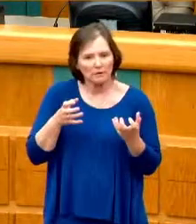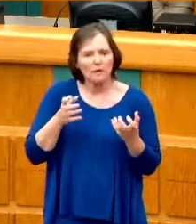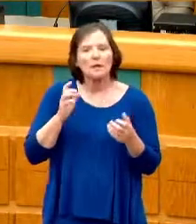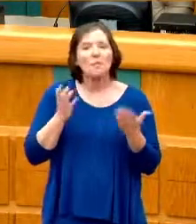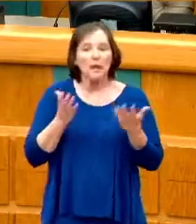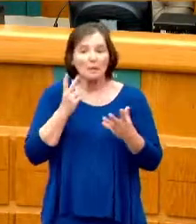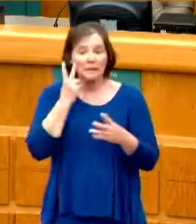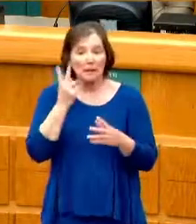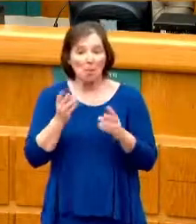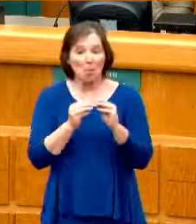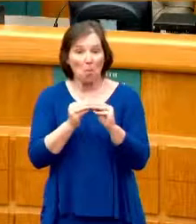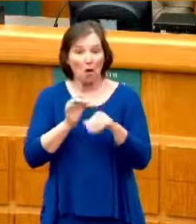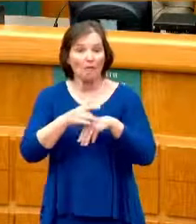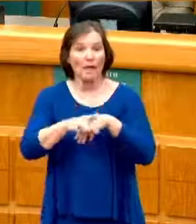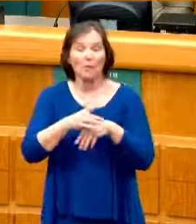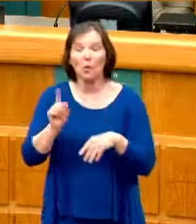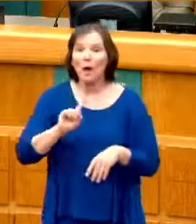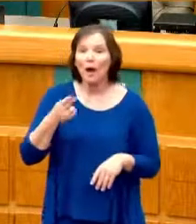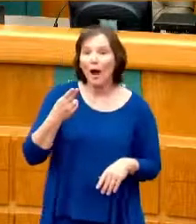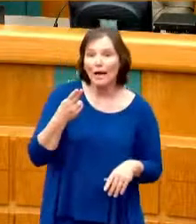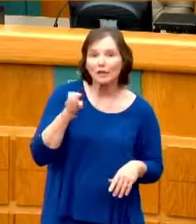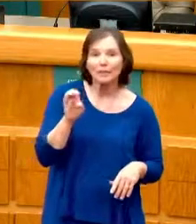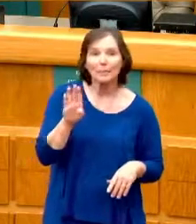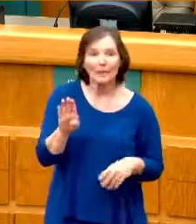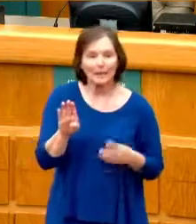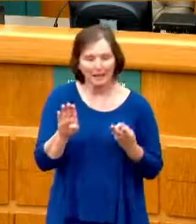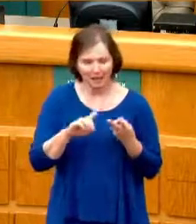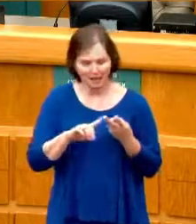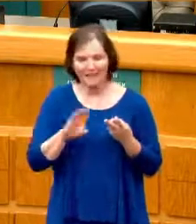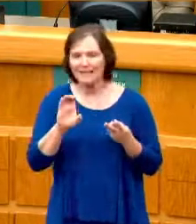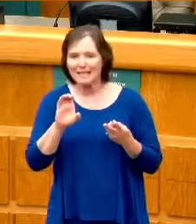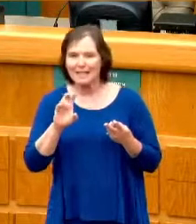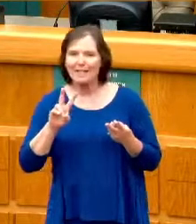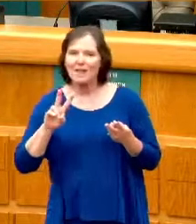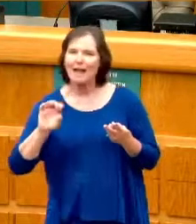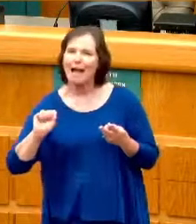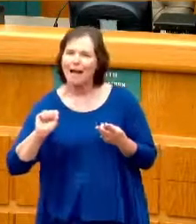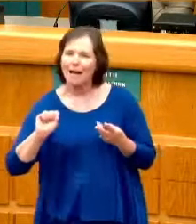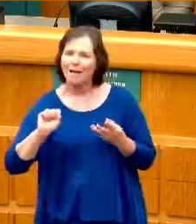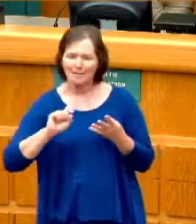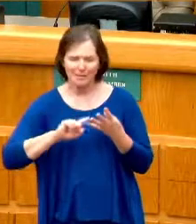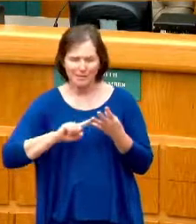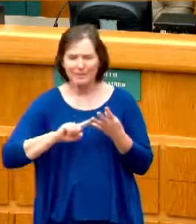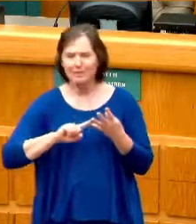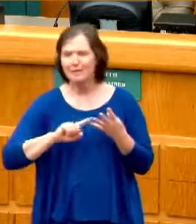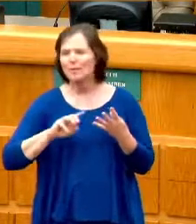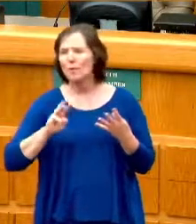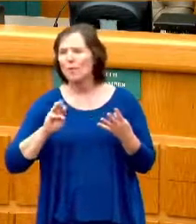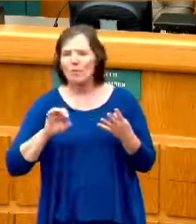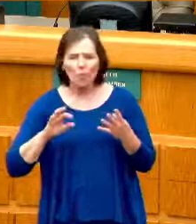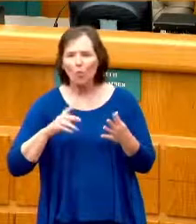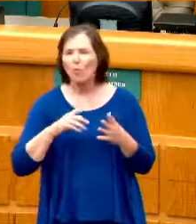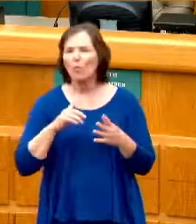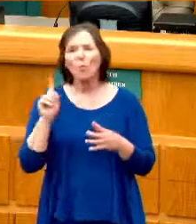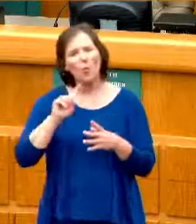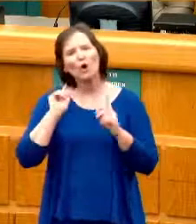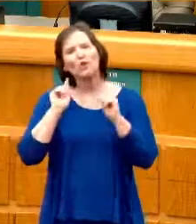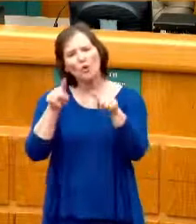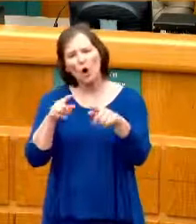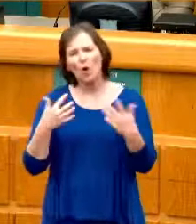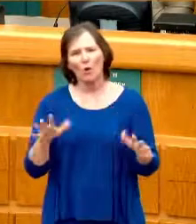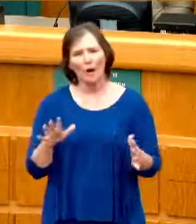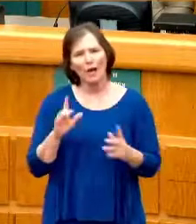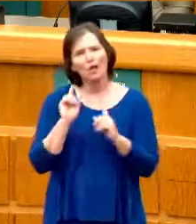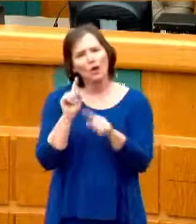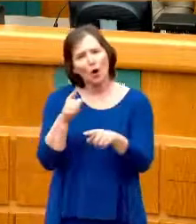and CVS. These are the places that you normally go for the pharmacy. You even get your flu shots there. You're also going to